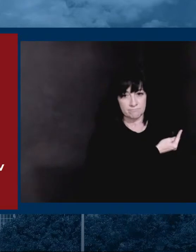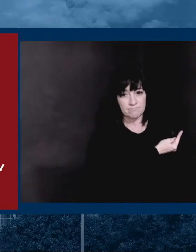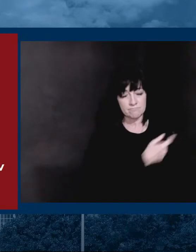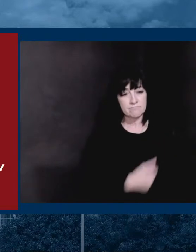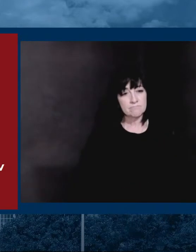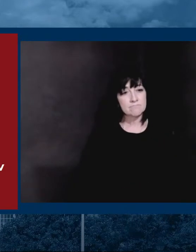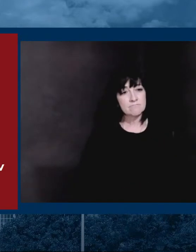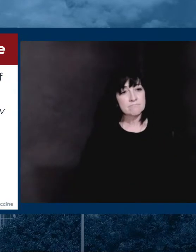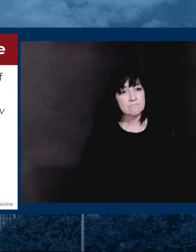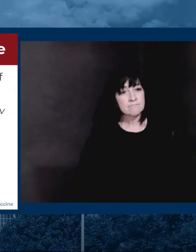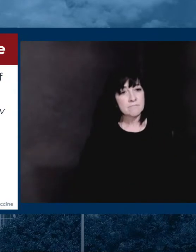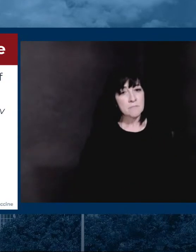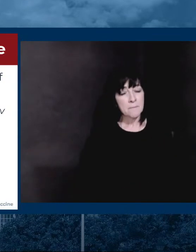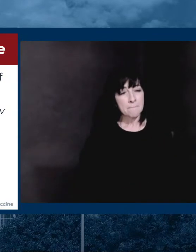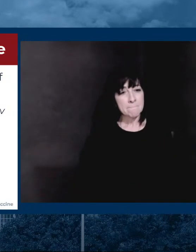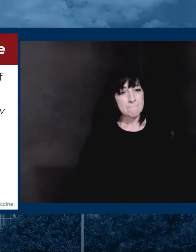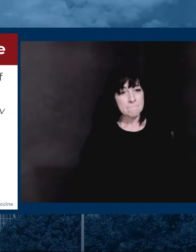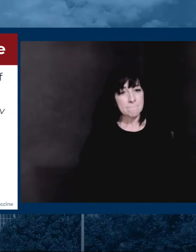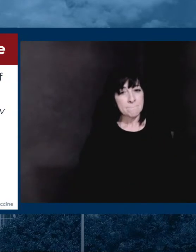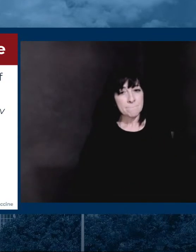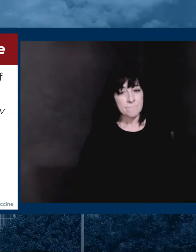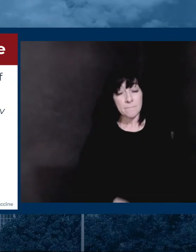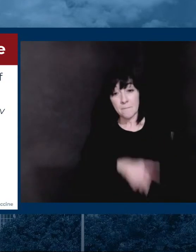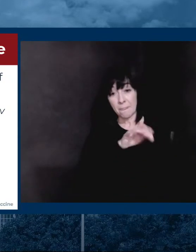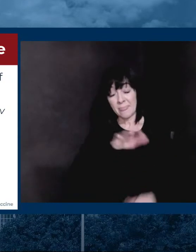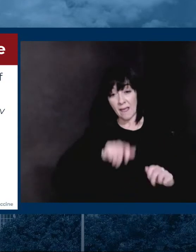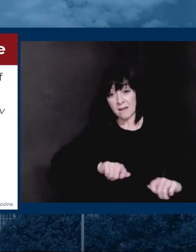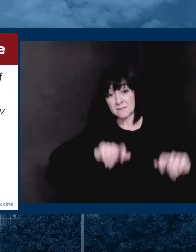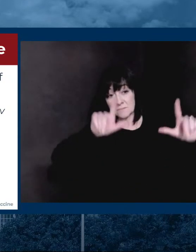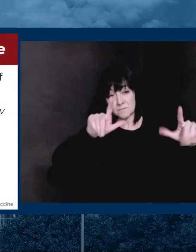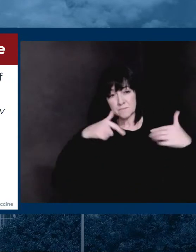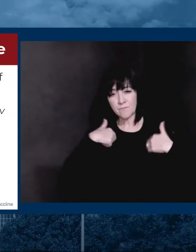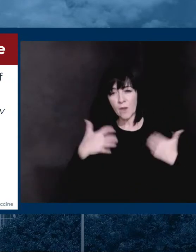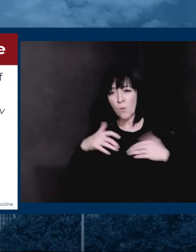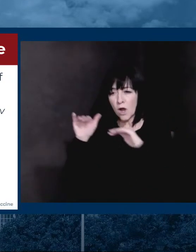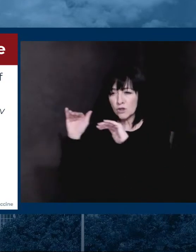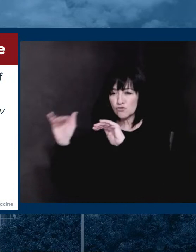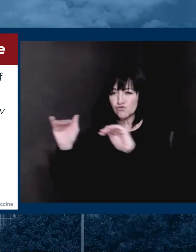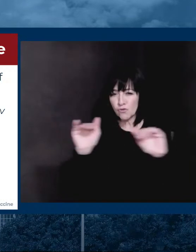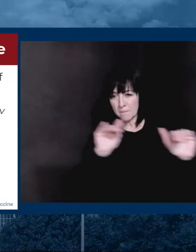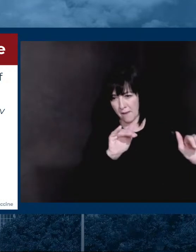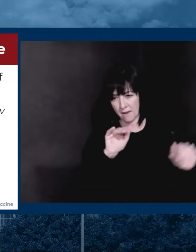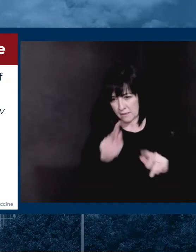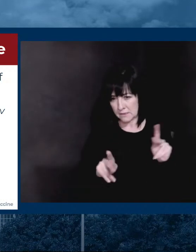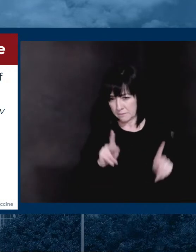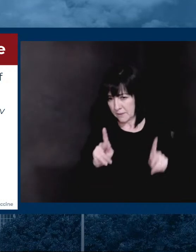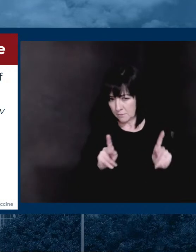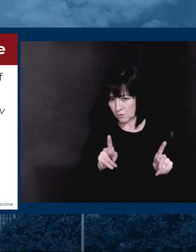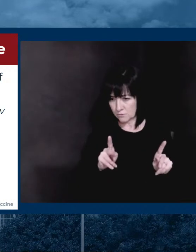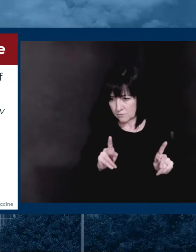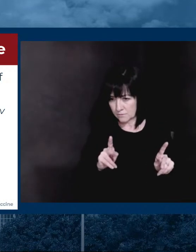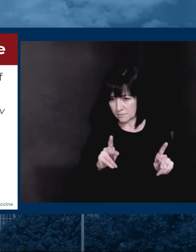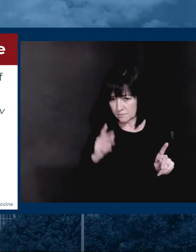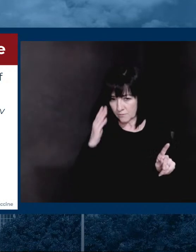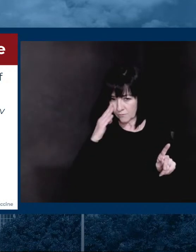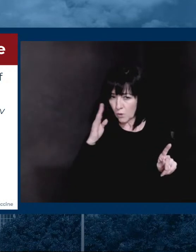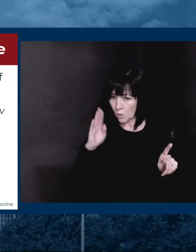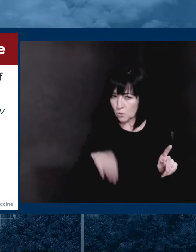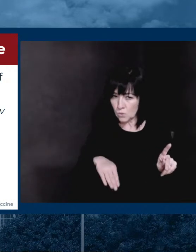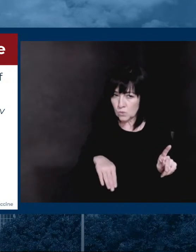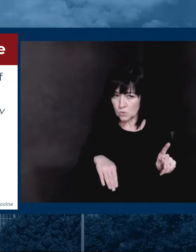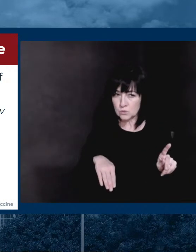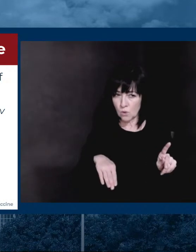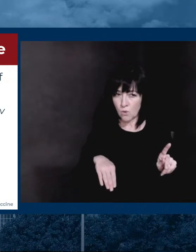On the next slide, I just want to remind people, because I know that there's a tremendous amount